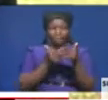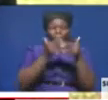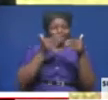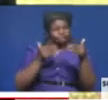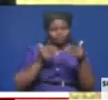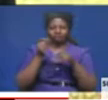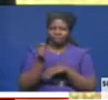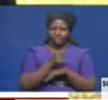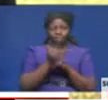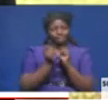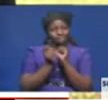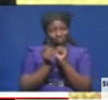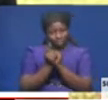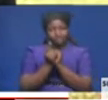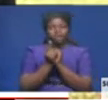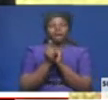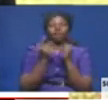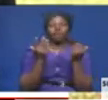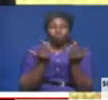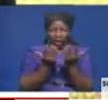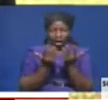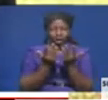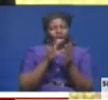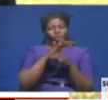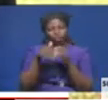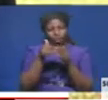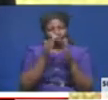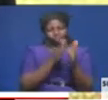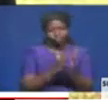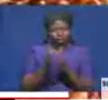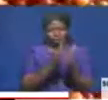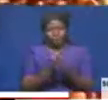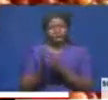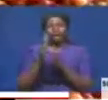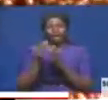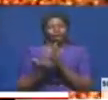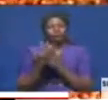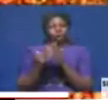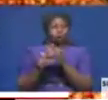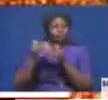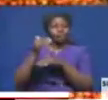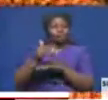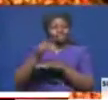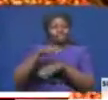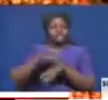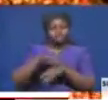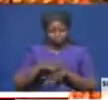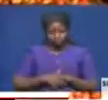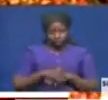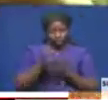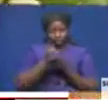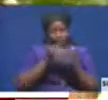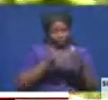of November, when we are always preparing our crop for the next season. Coffee farmers have been earning more